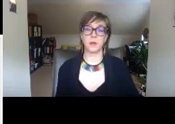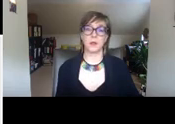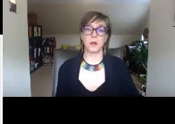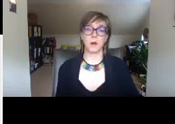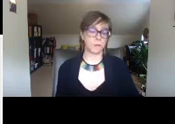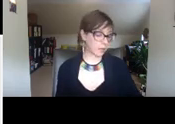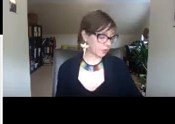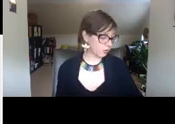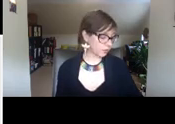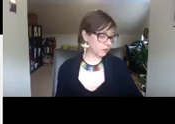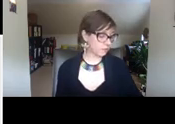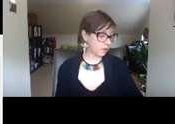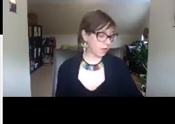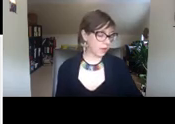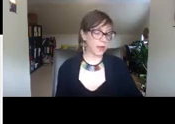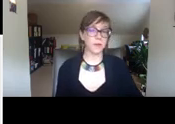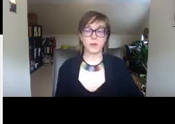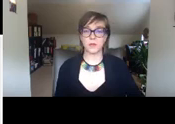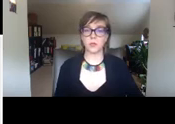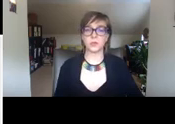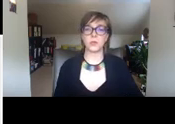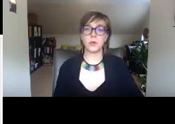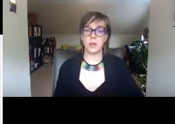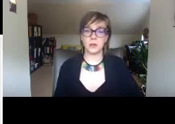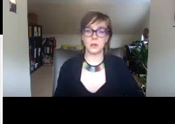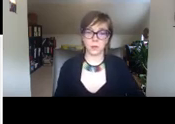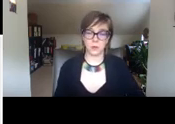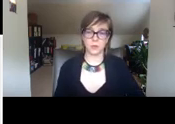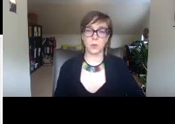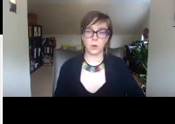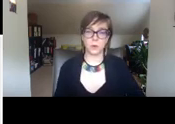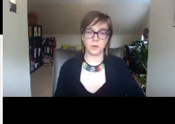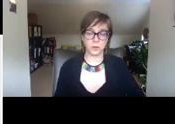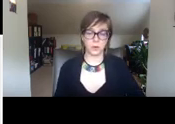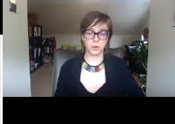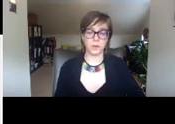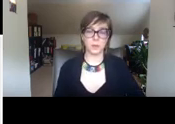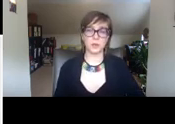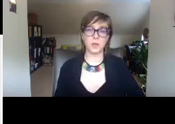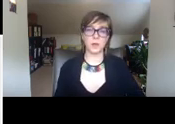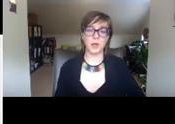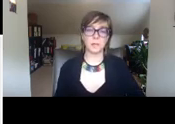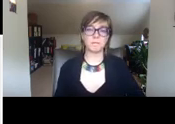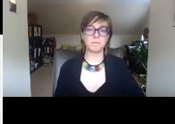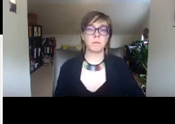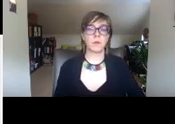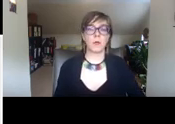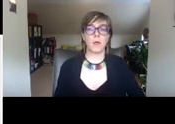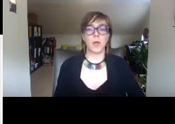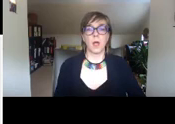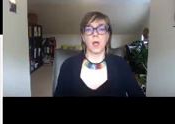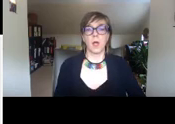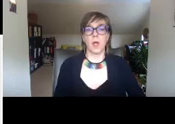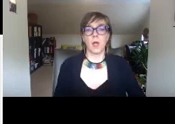about patients and other individuals who need interpreters, who work with interpreters to be able to communicate.